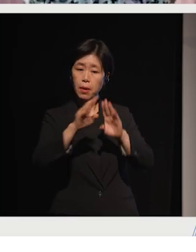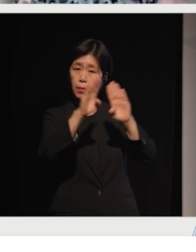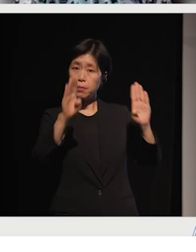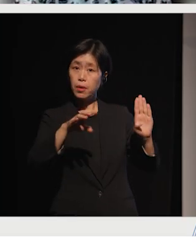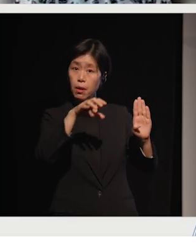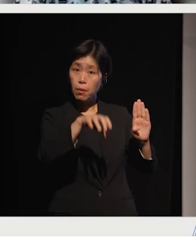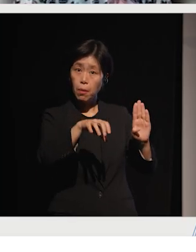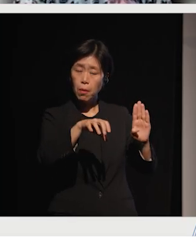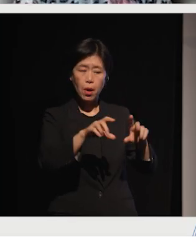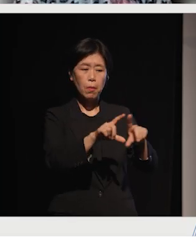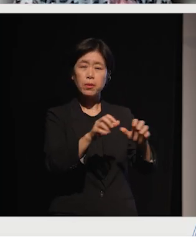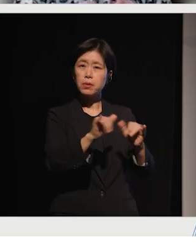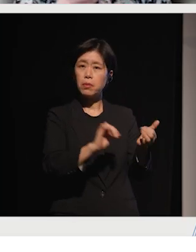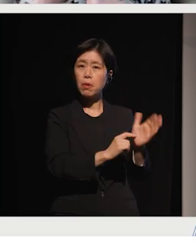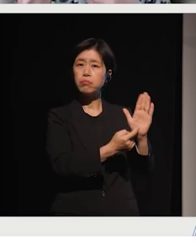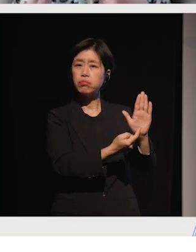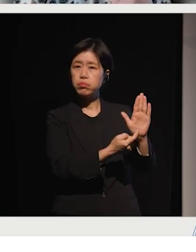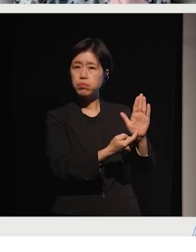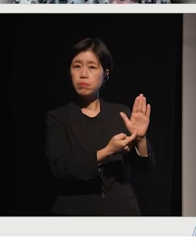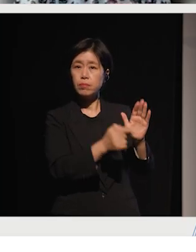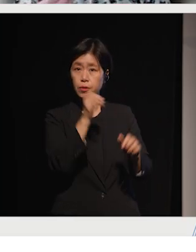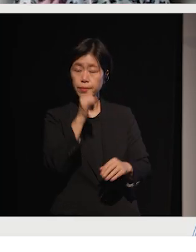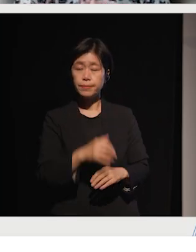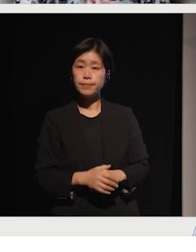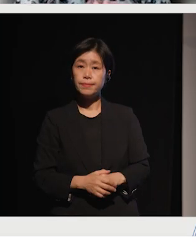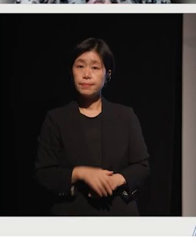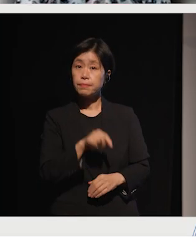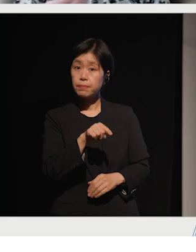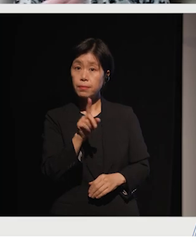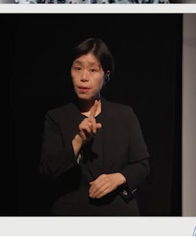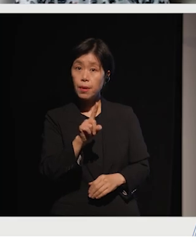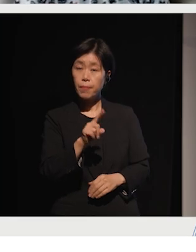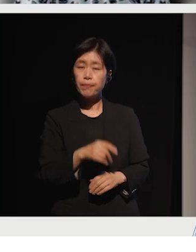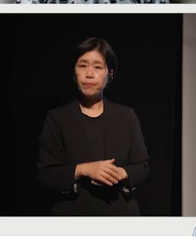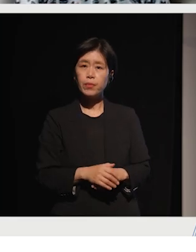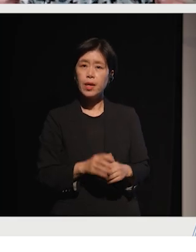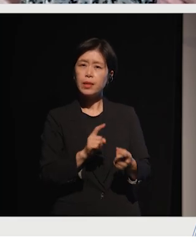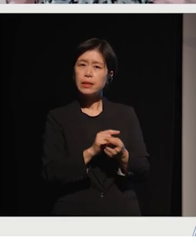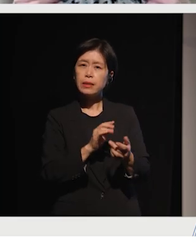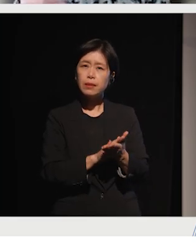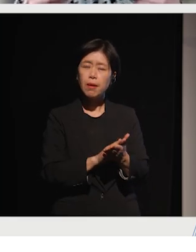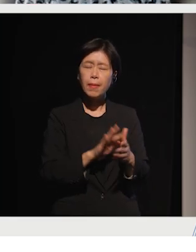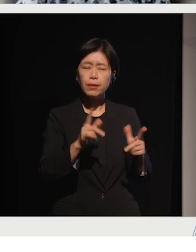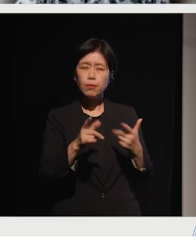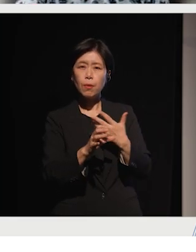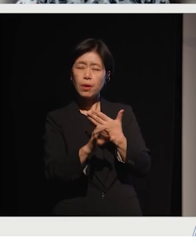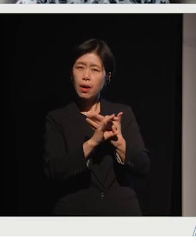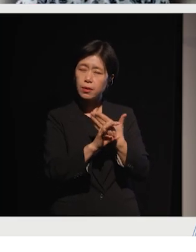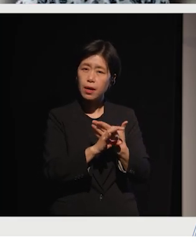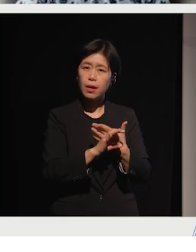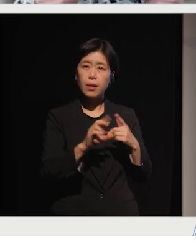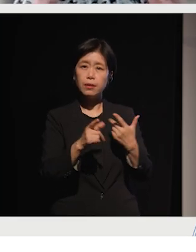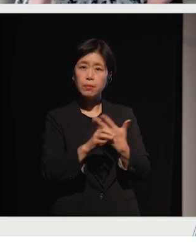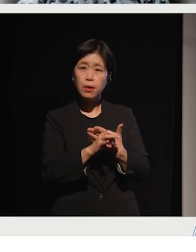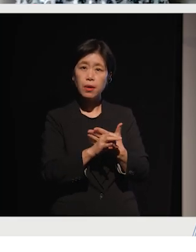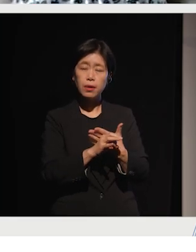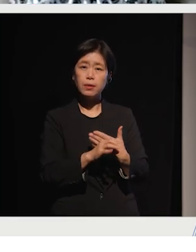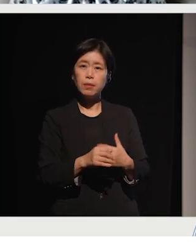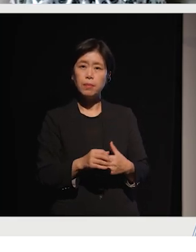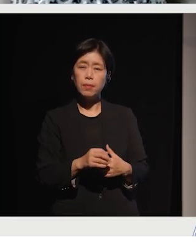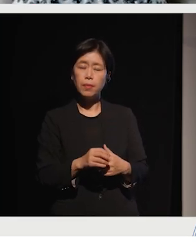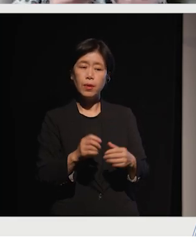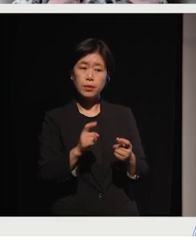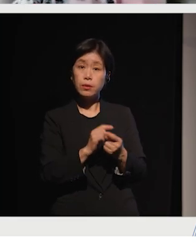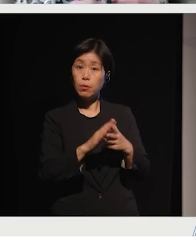not simulations or hypothetical personas or scenarios. We want real people in